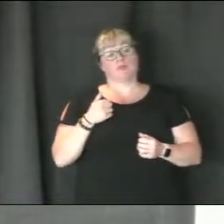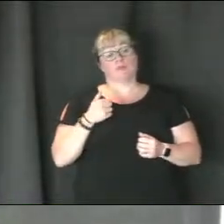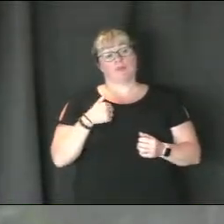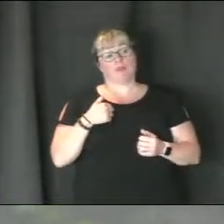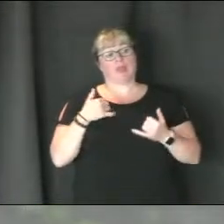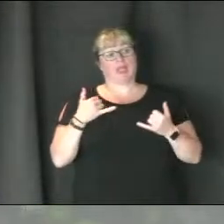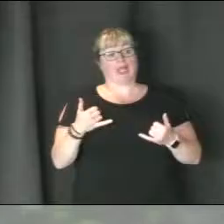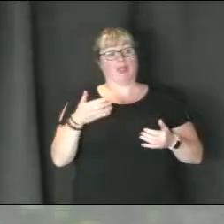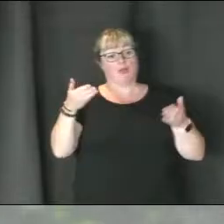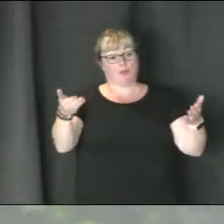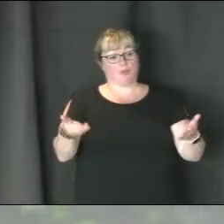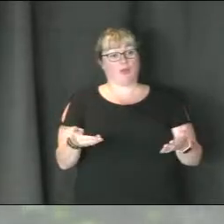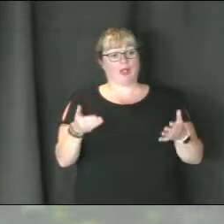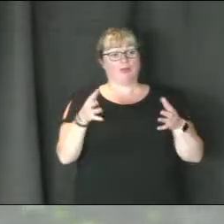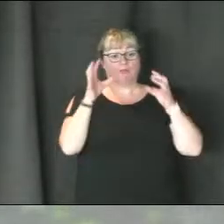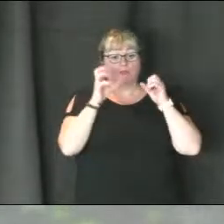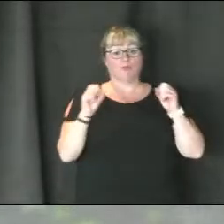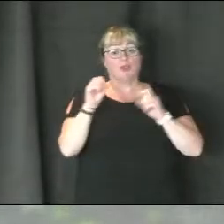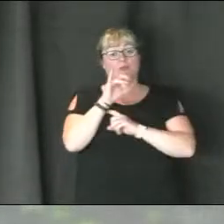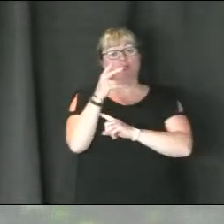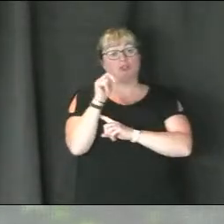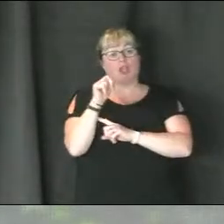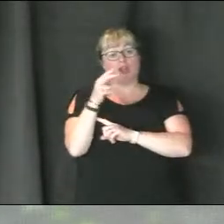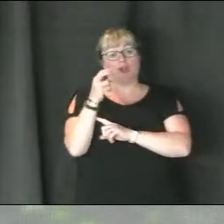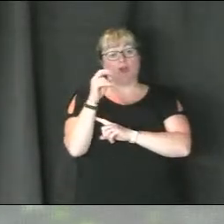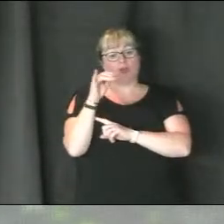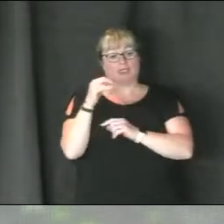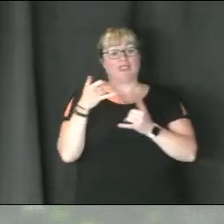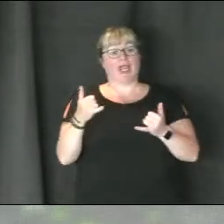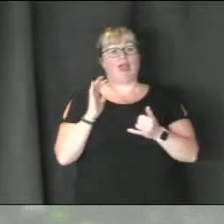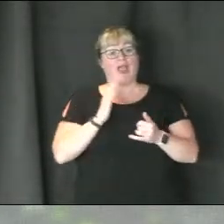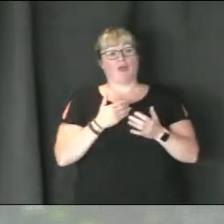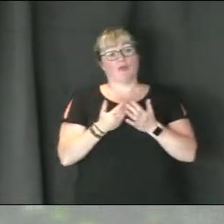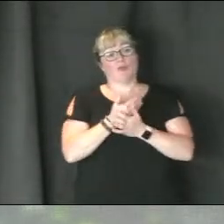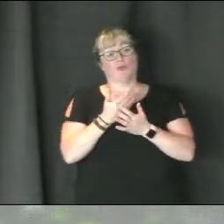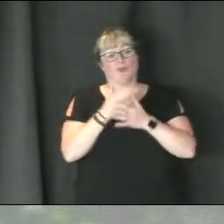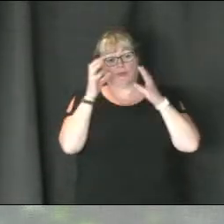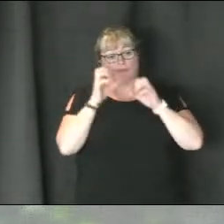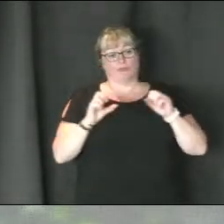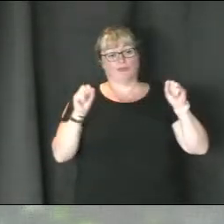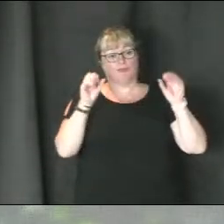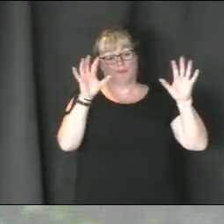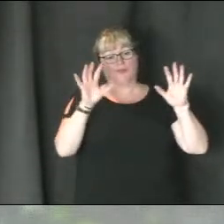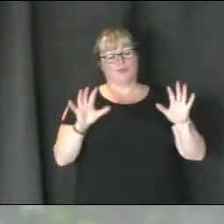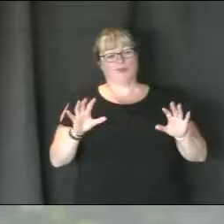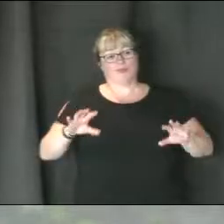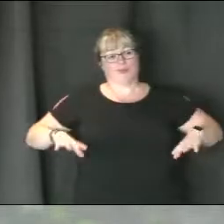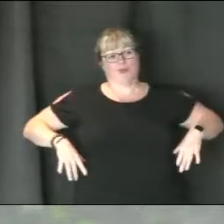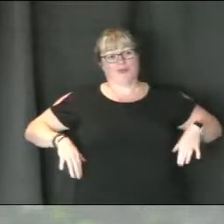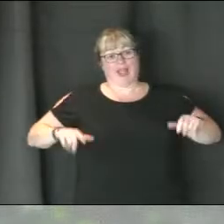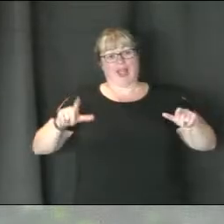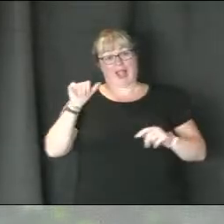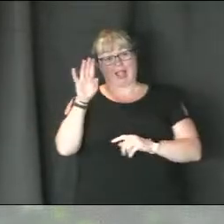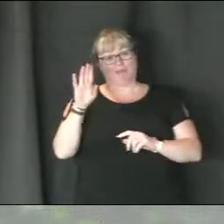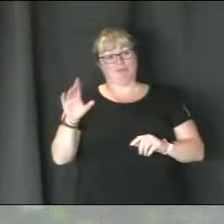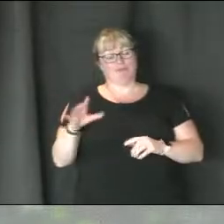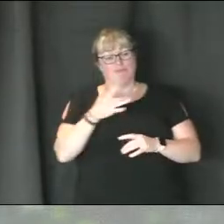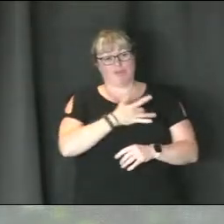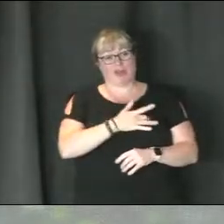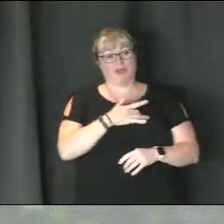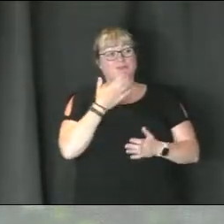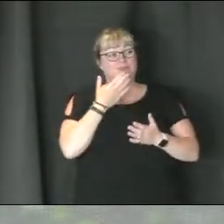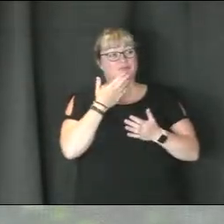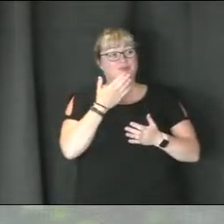welcome Premier John Hogan, Premier of this great and wonderful province, and who is joining us here today. So Premier, thank you